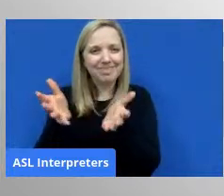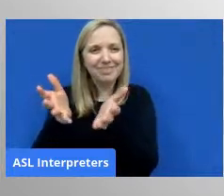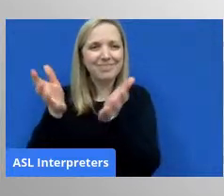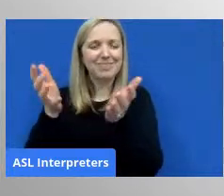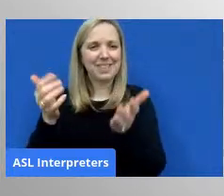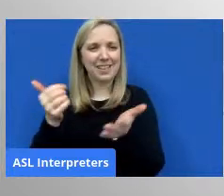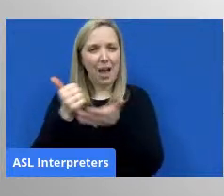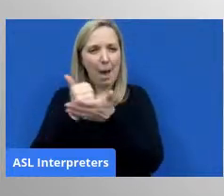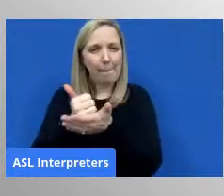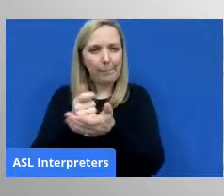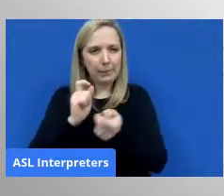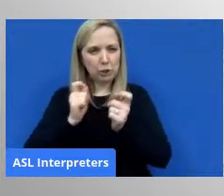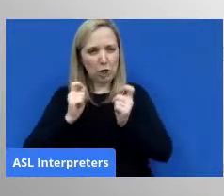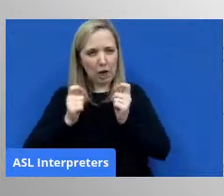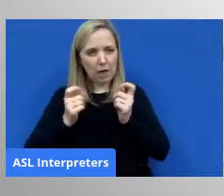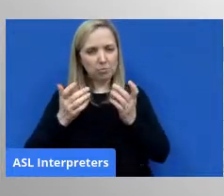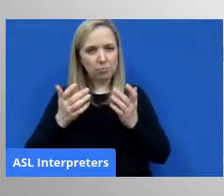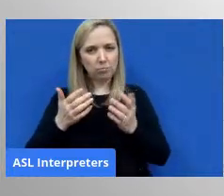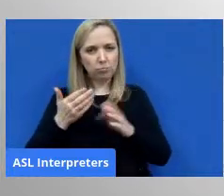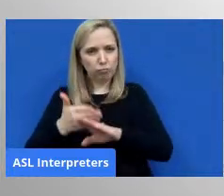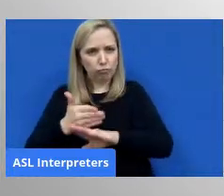just trying to